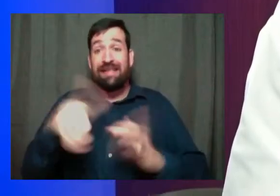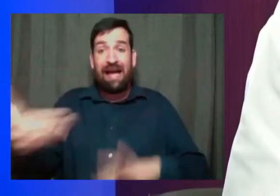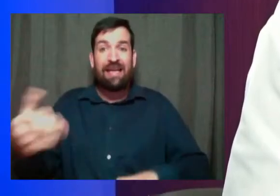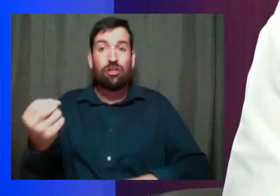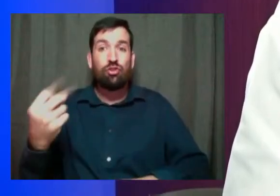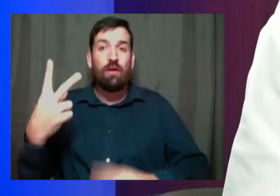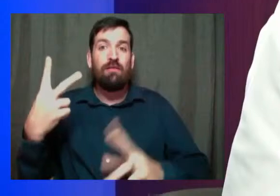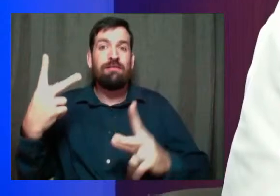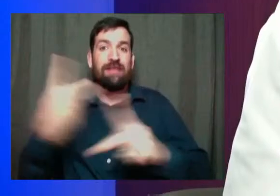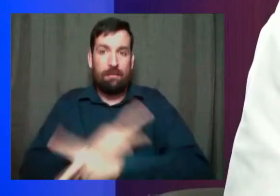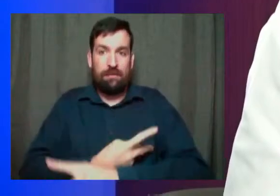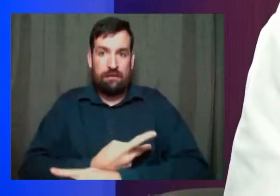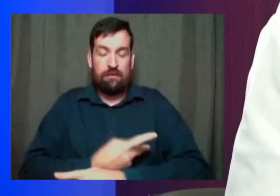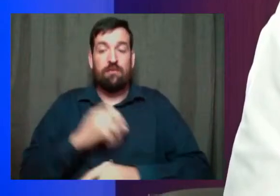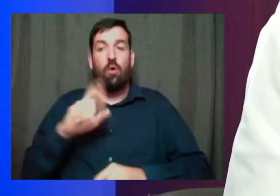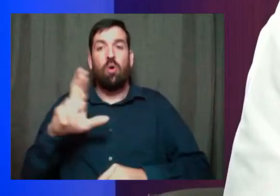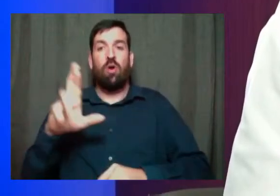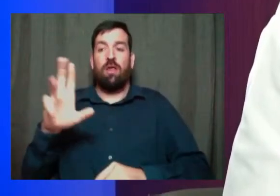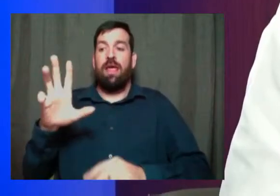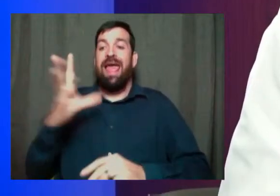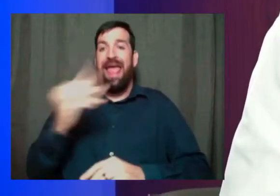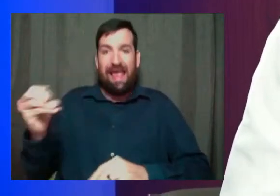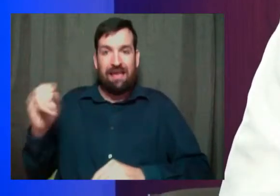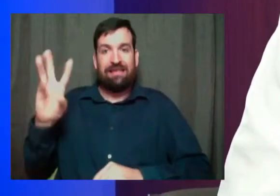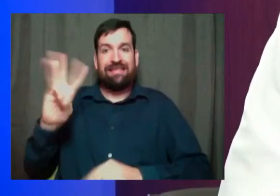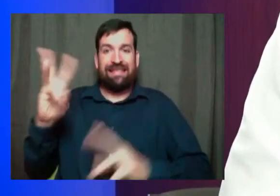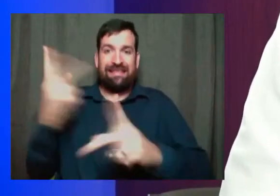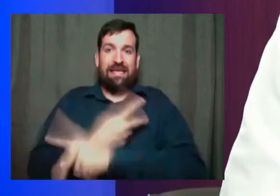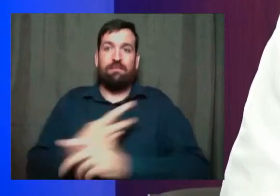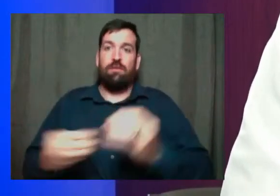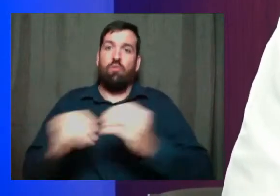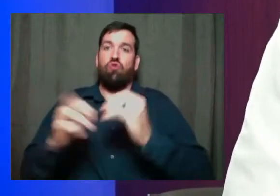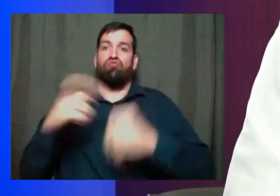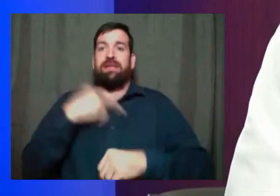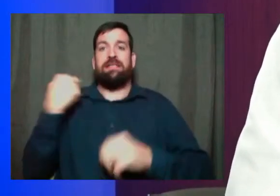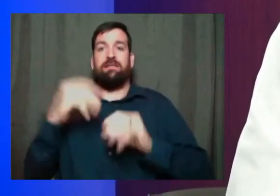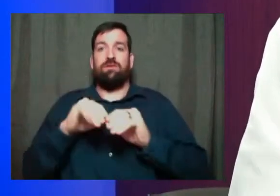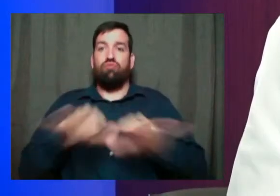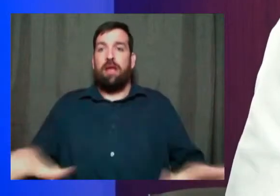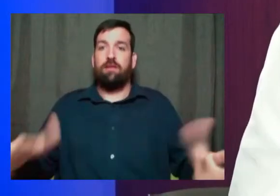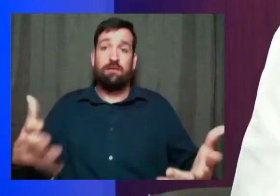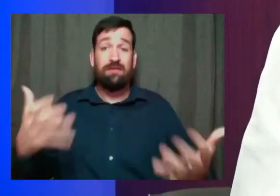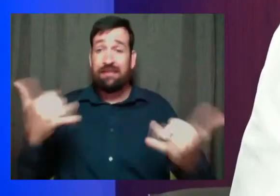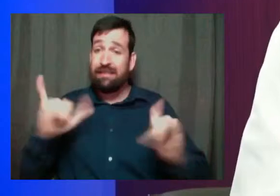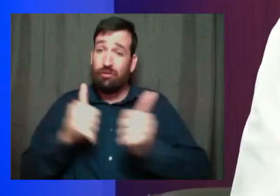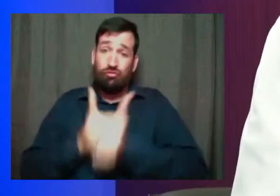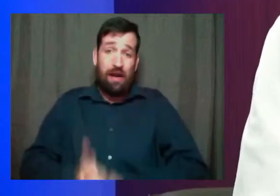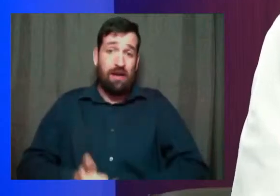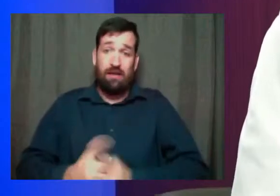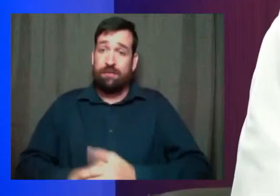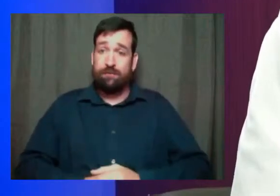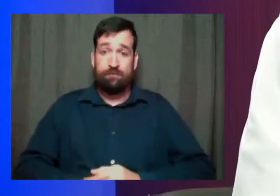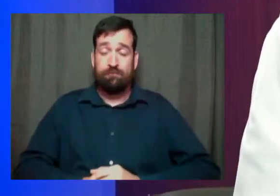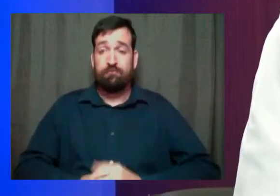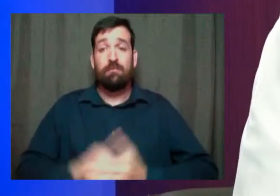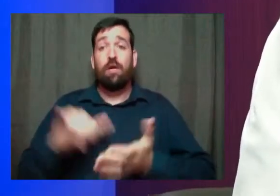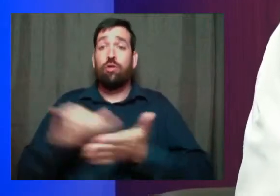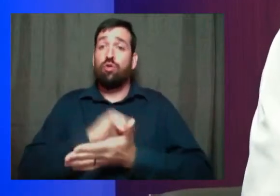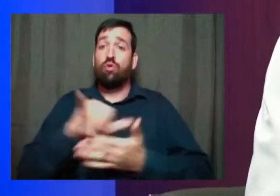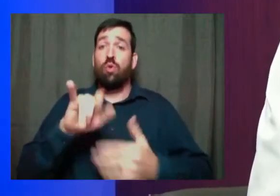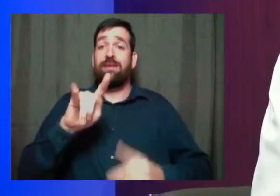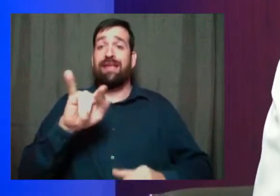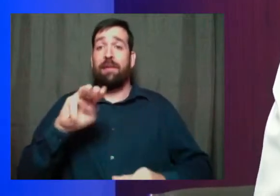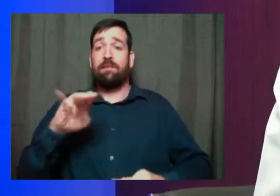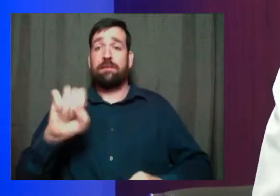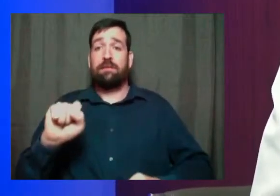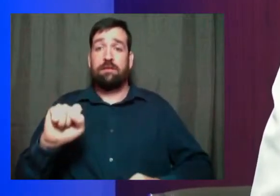risk of spreading the disease. That data is out there. You can see it every day. They keep tracking that in the New England and the New York Times to show you that information. So